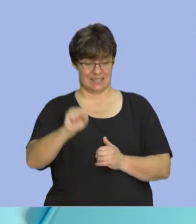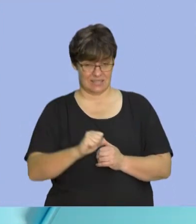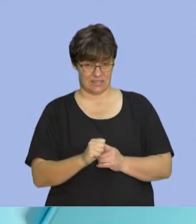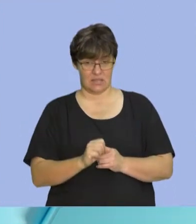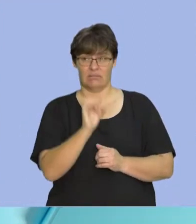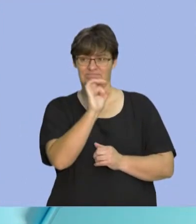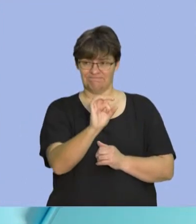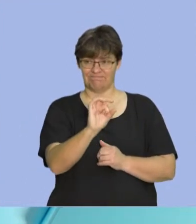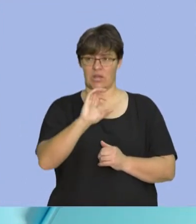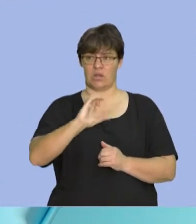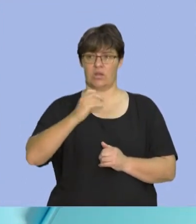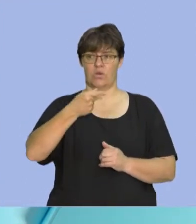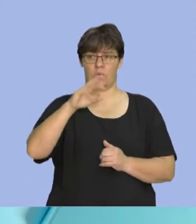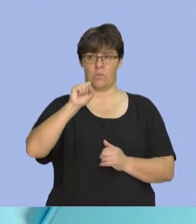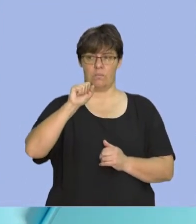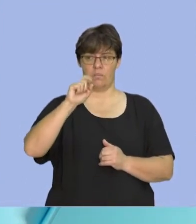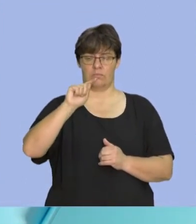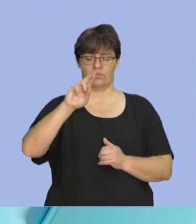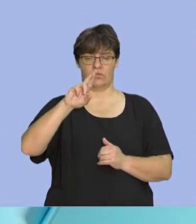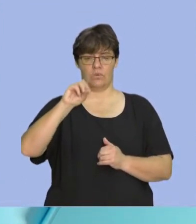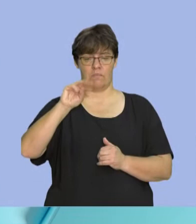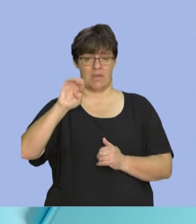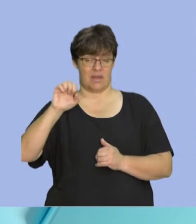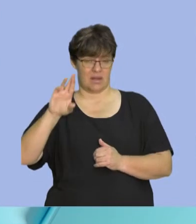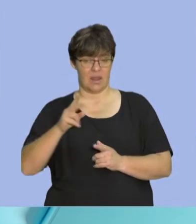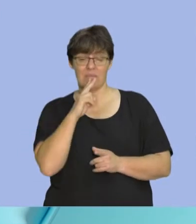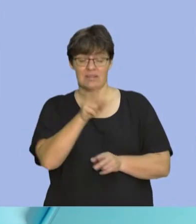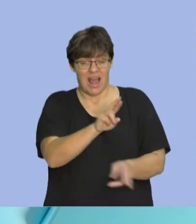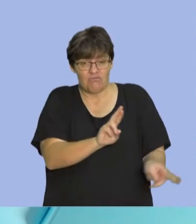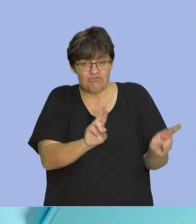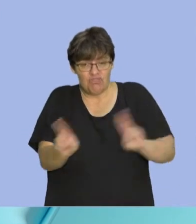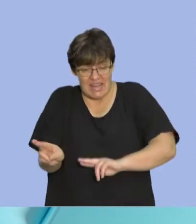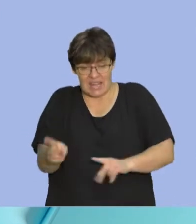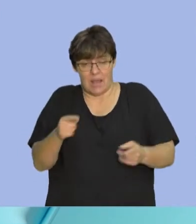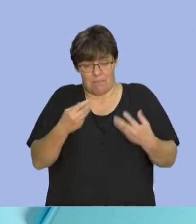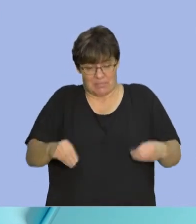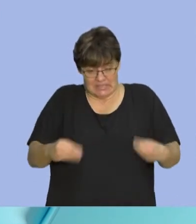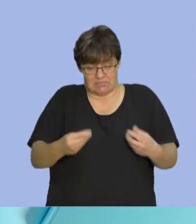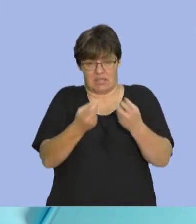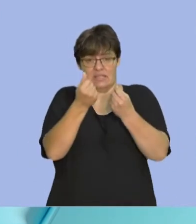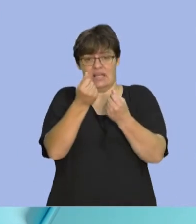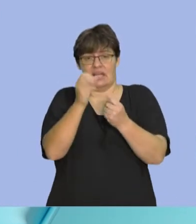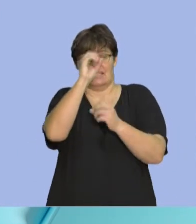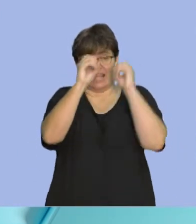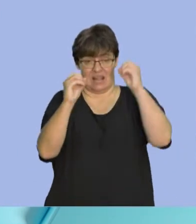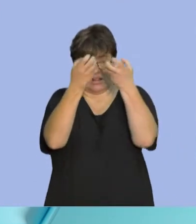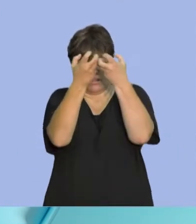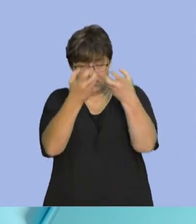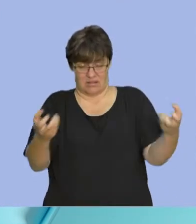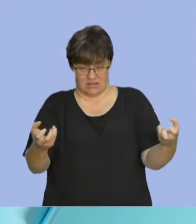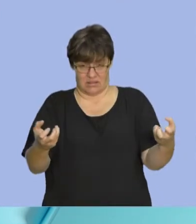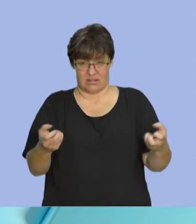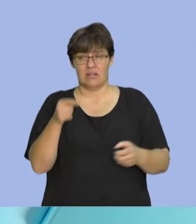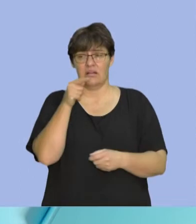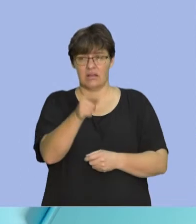arrangement of the DNA in readiness or preparing for cell division. It's important that the chromatin is arranged